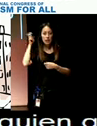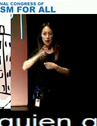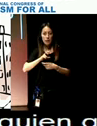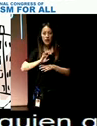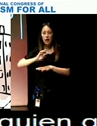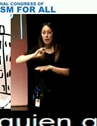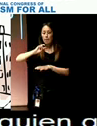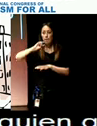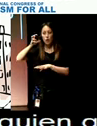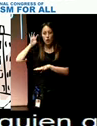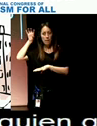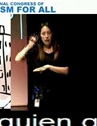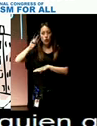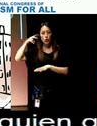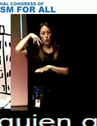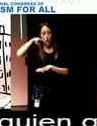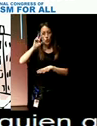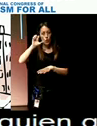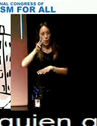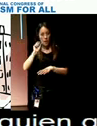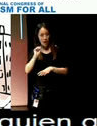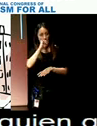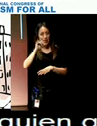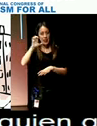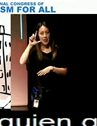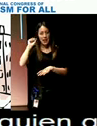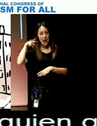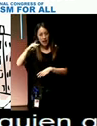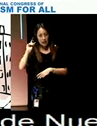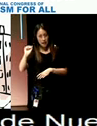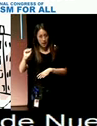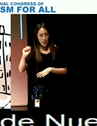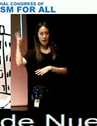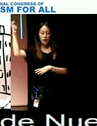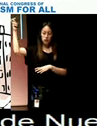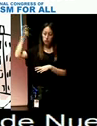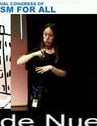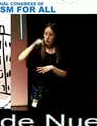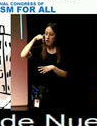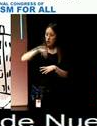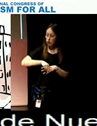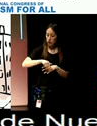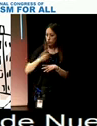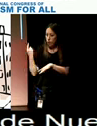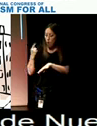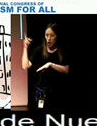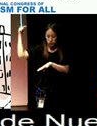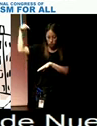herself. We accommodate people that are coming by themselves also, if they don't need any special